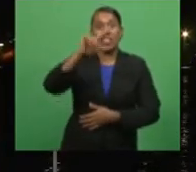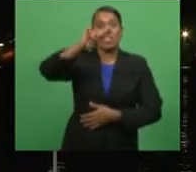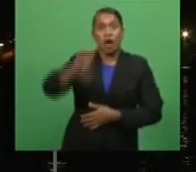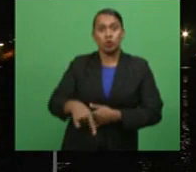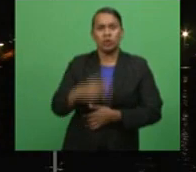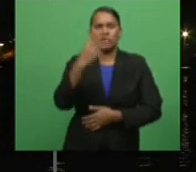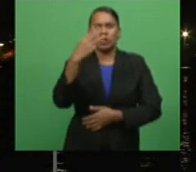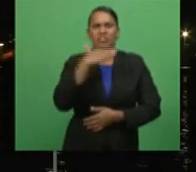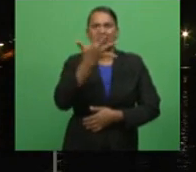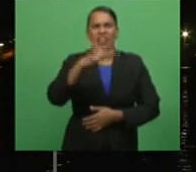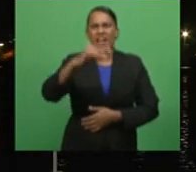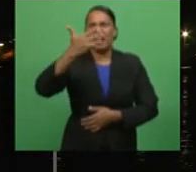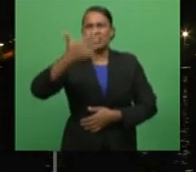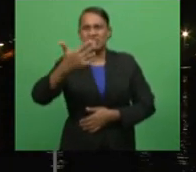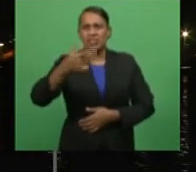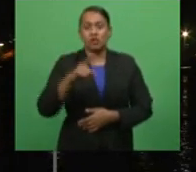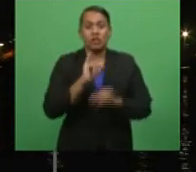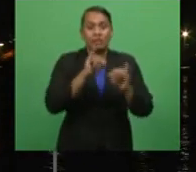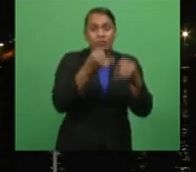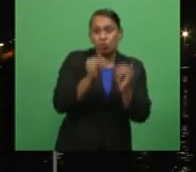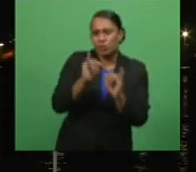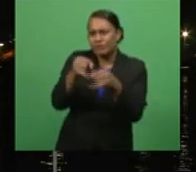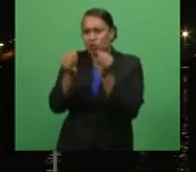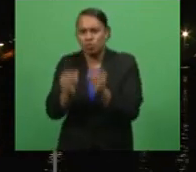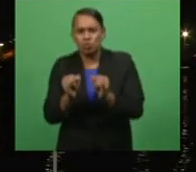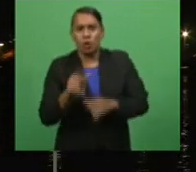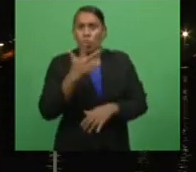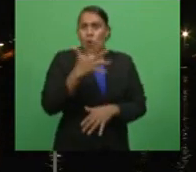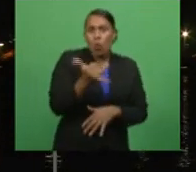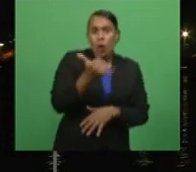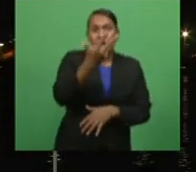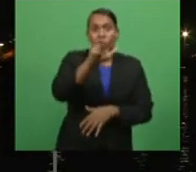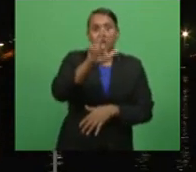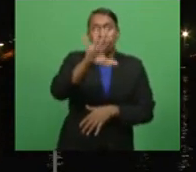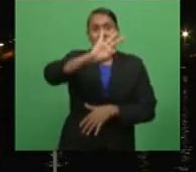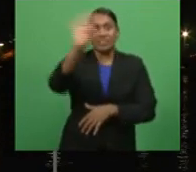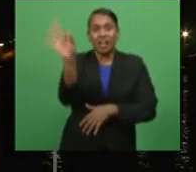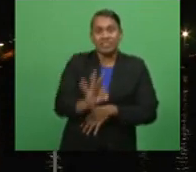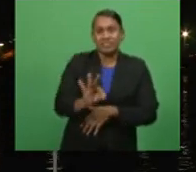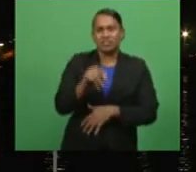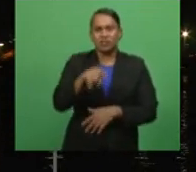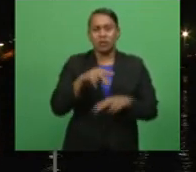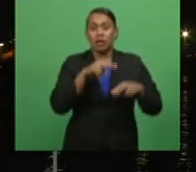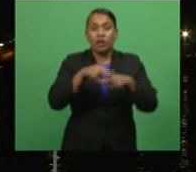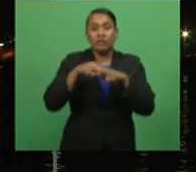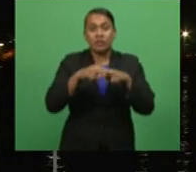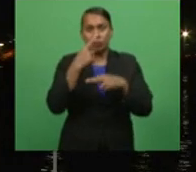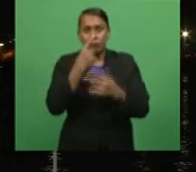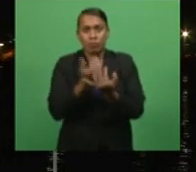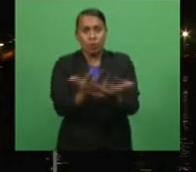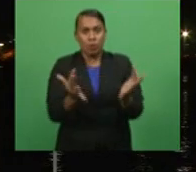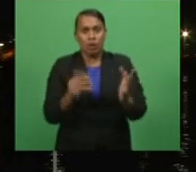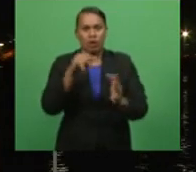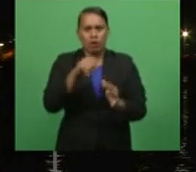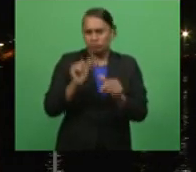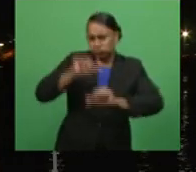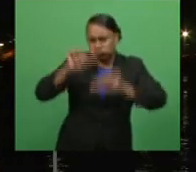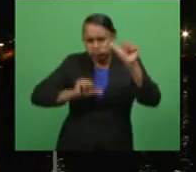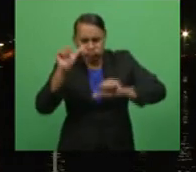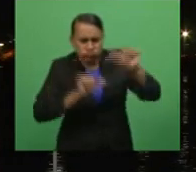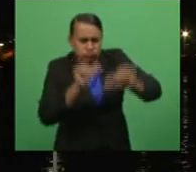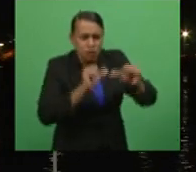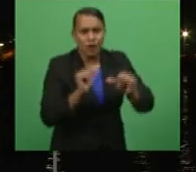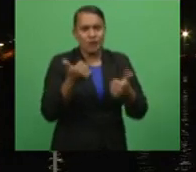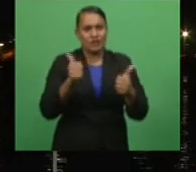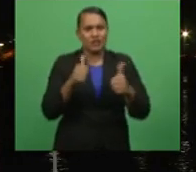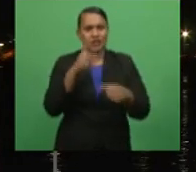749,359 individuals, or 85% of the Fiji population, have been assessed for COVID-19 in under 2 months.